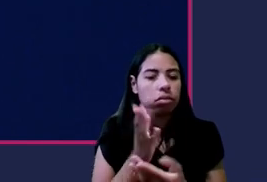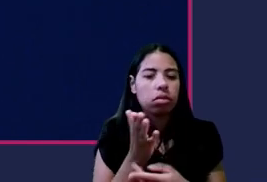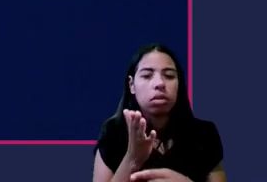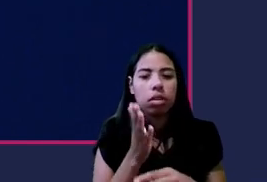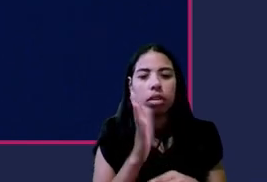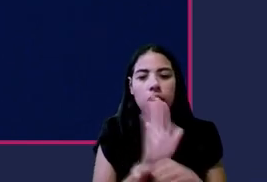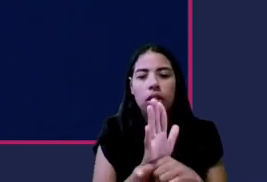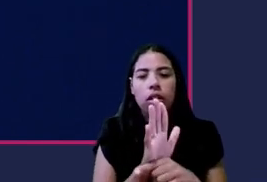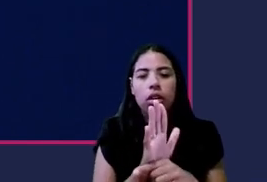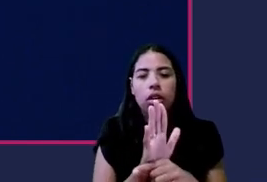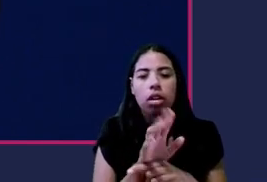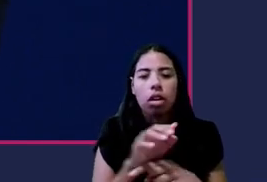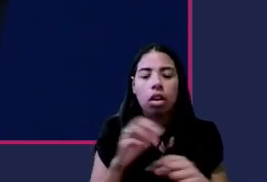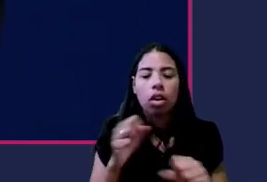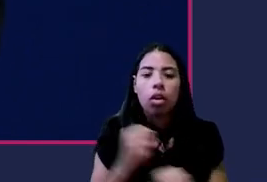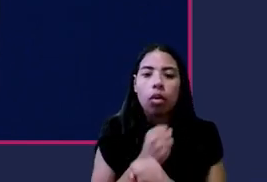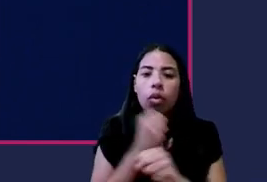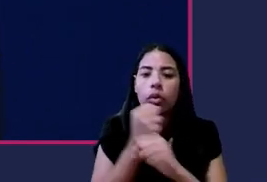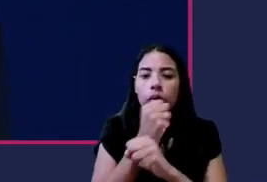direct